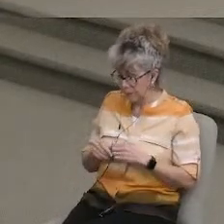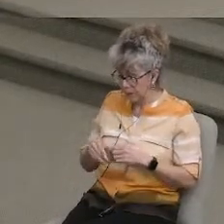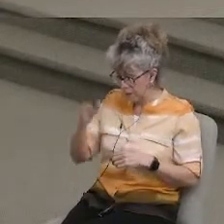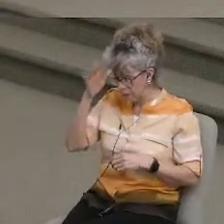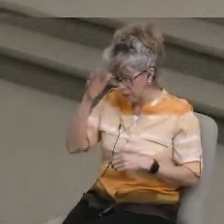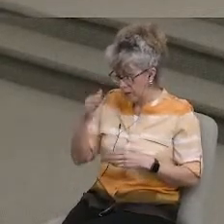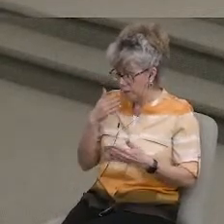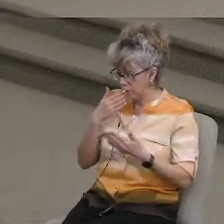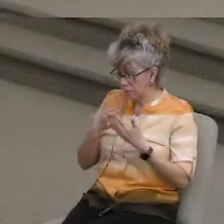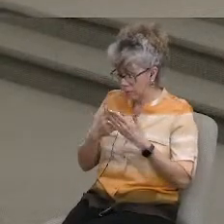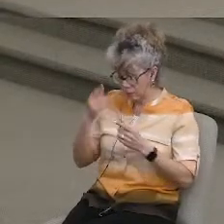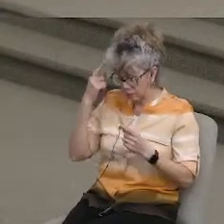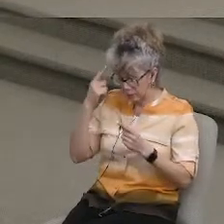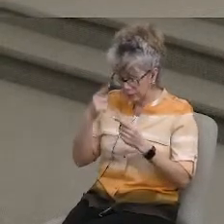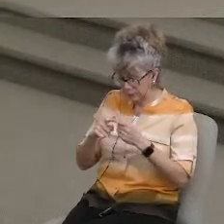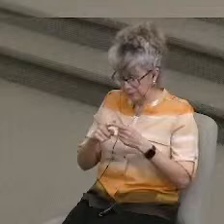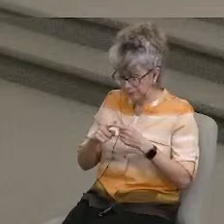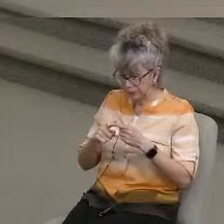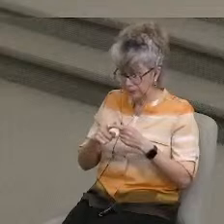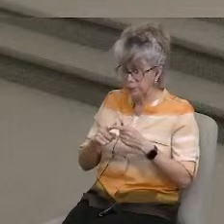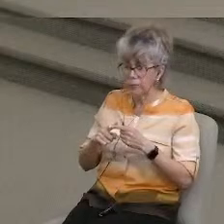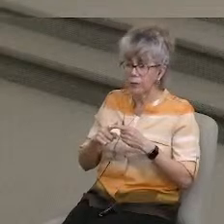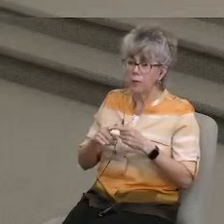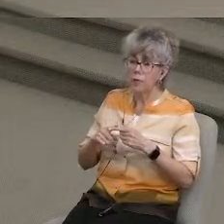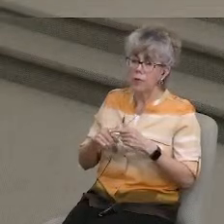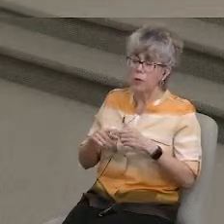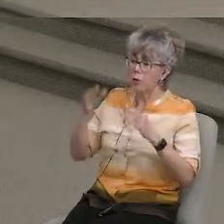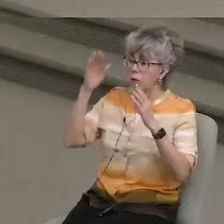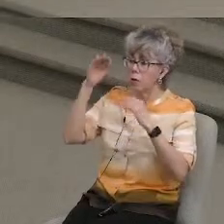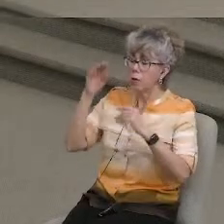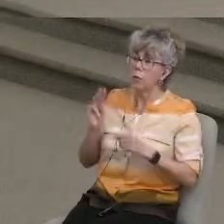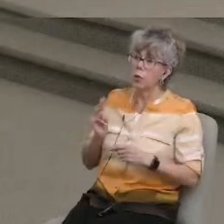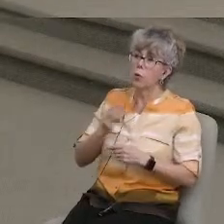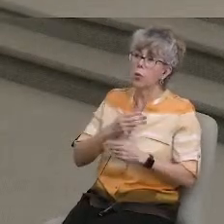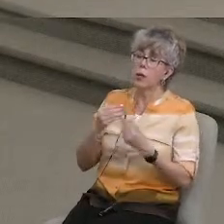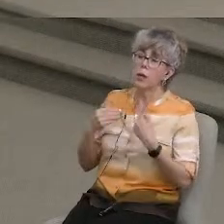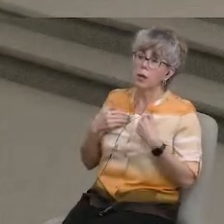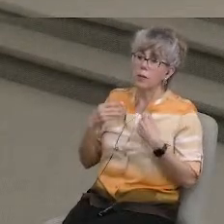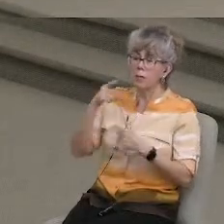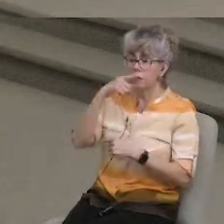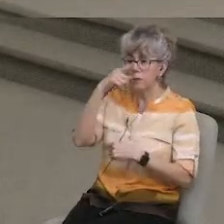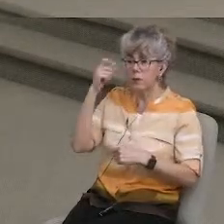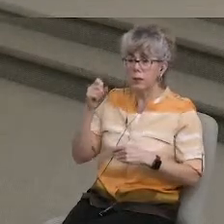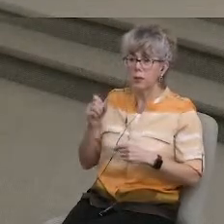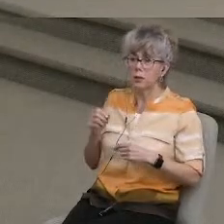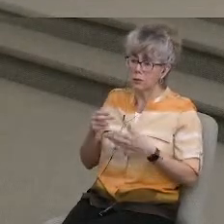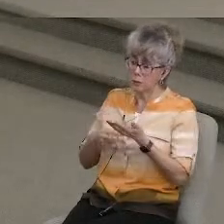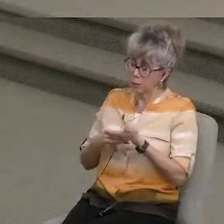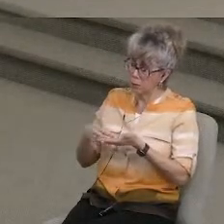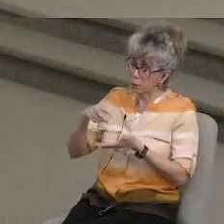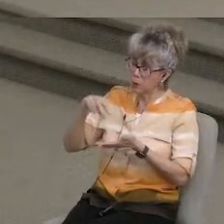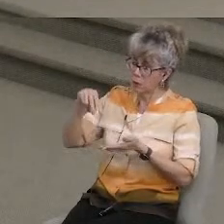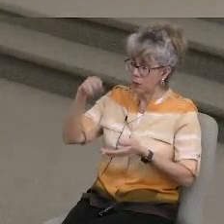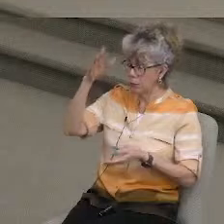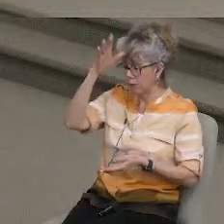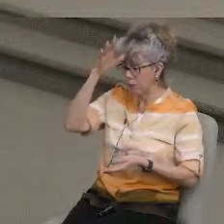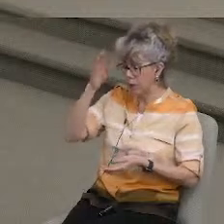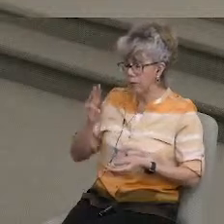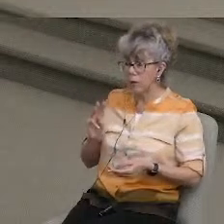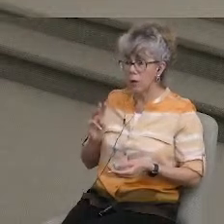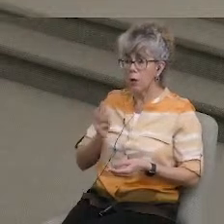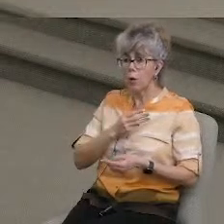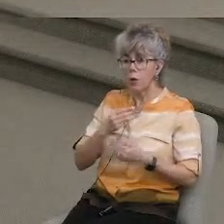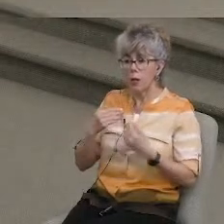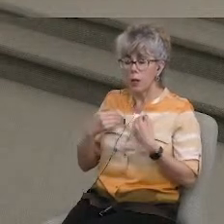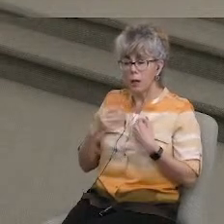Father, thank you for the hope we have because of the resurrection. Father, we have a